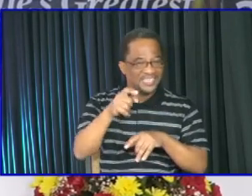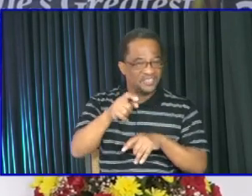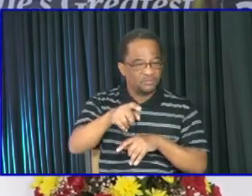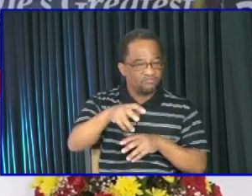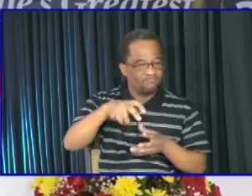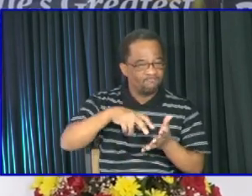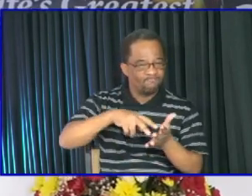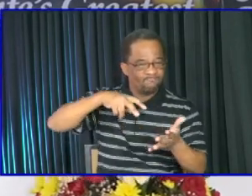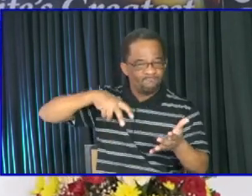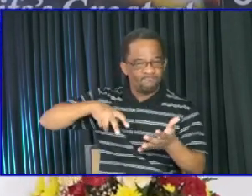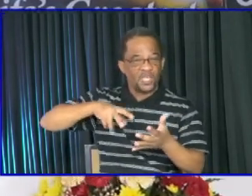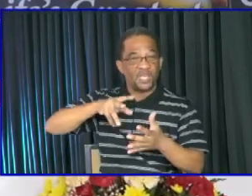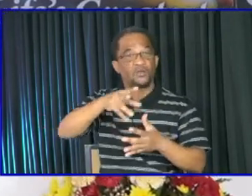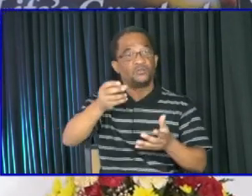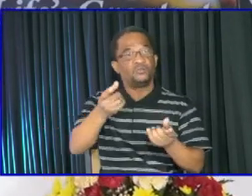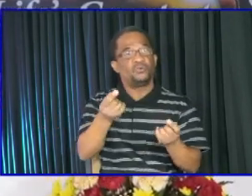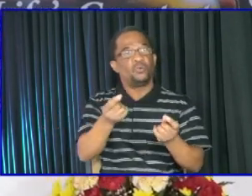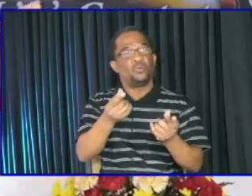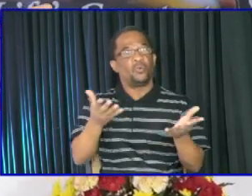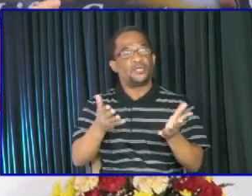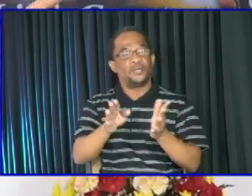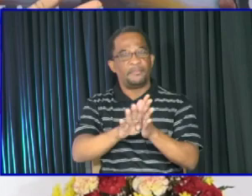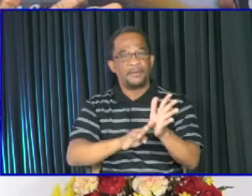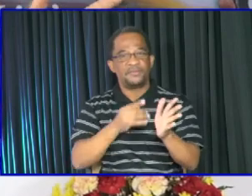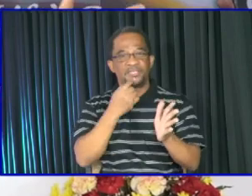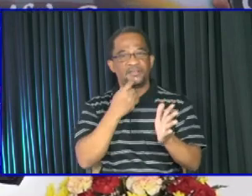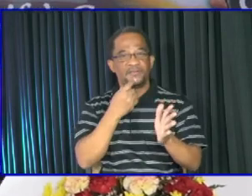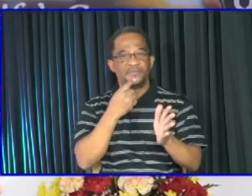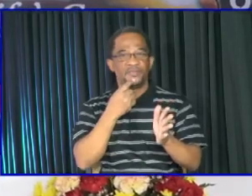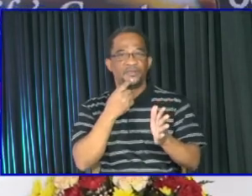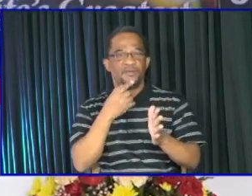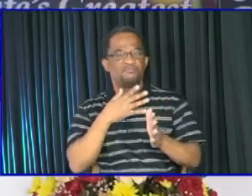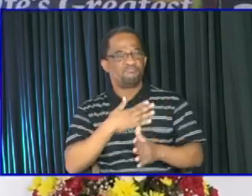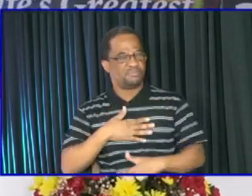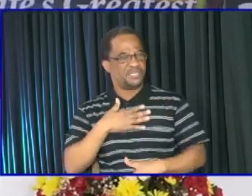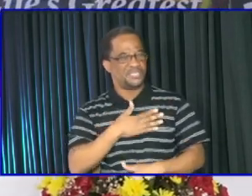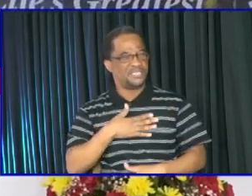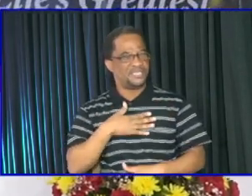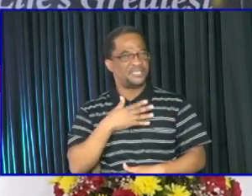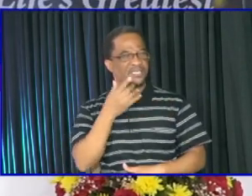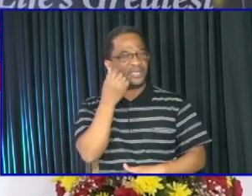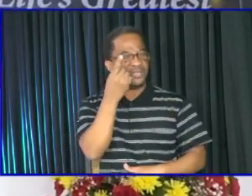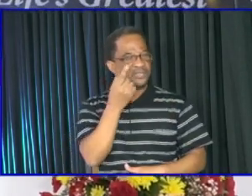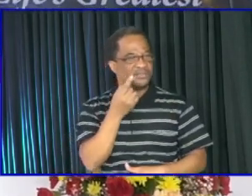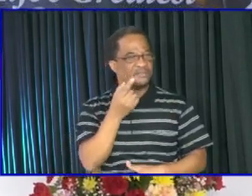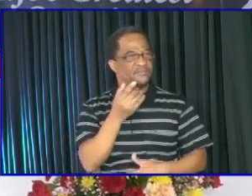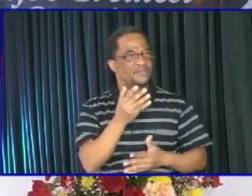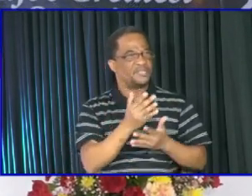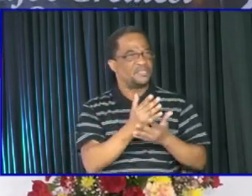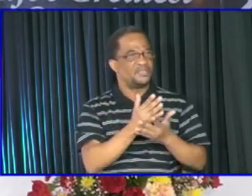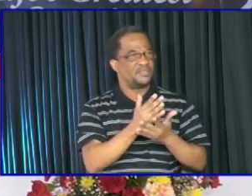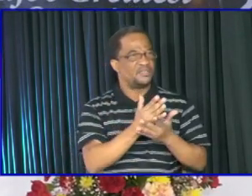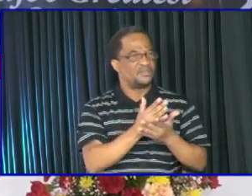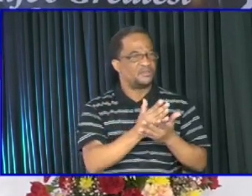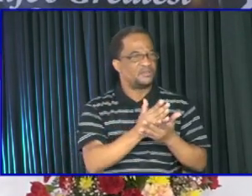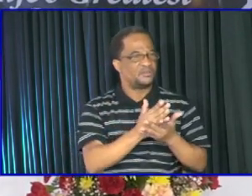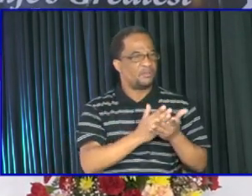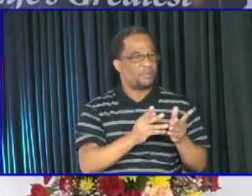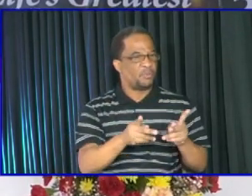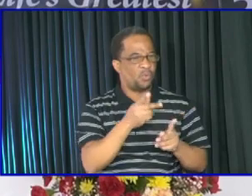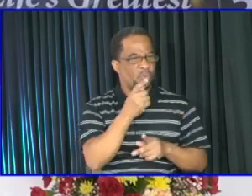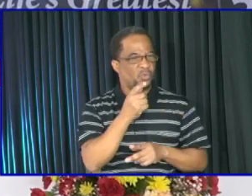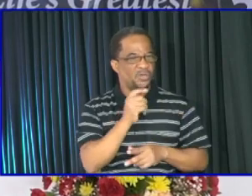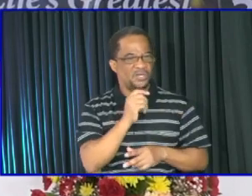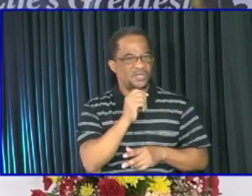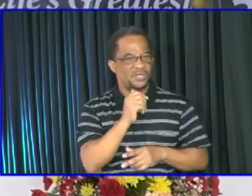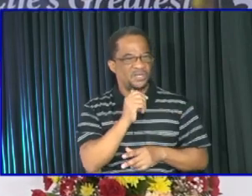That's the word to you tonight. And please understand, I know that there are some people who may not be church folk. But wherever